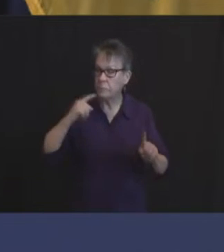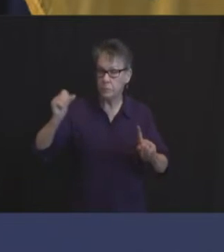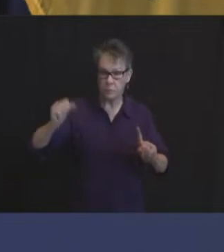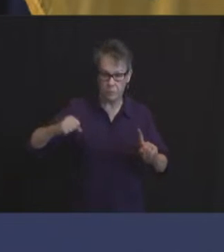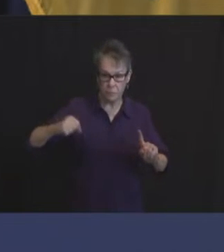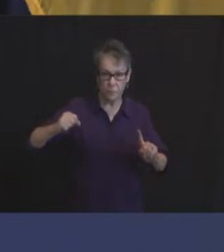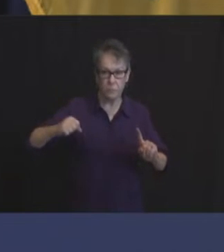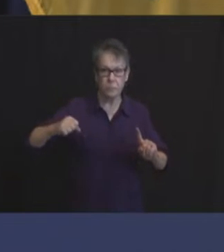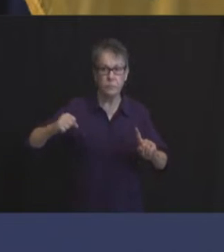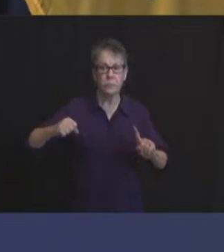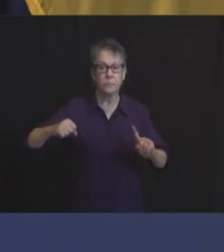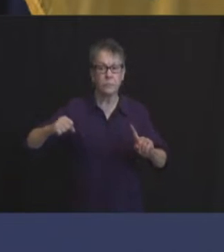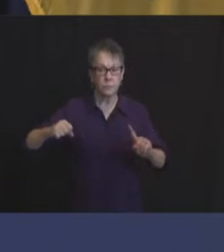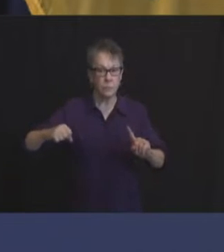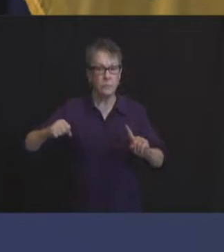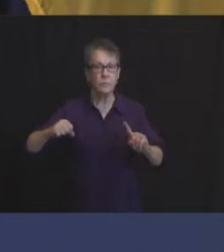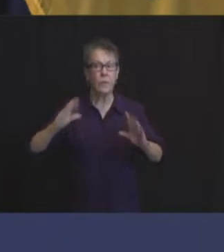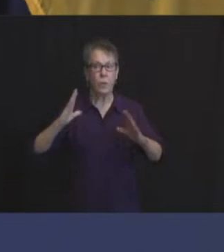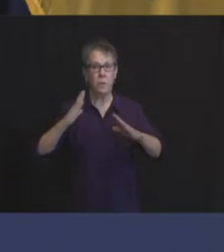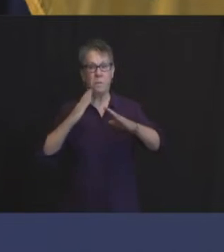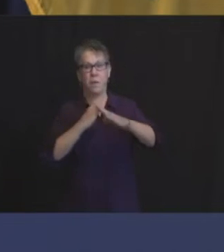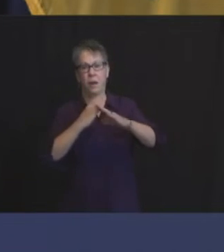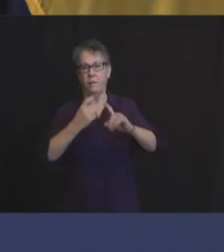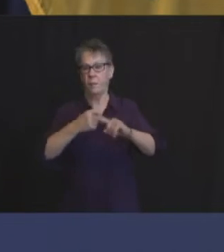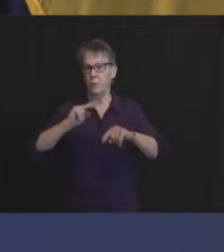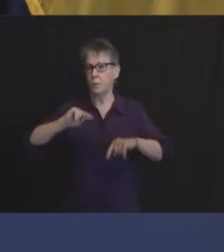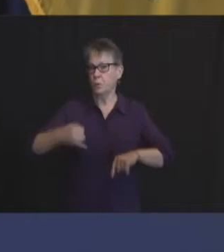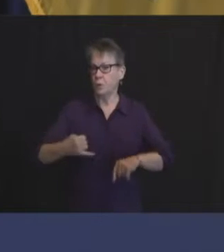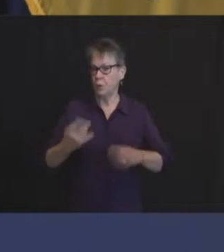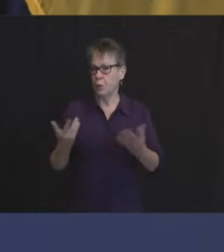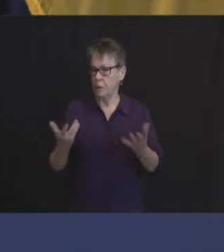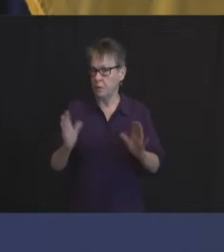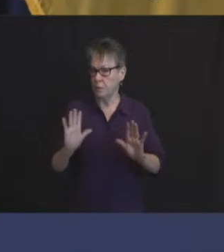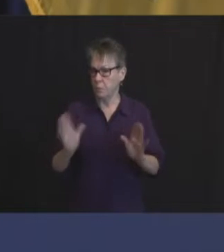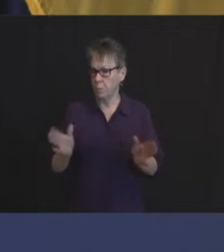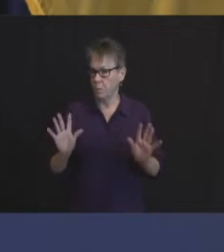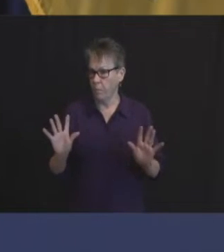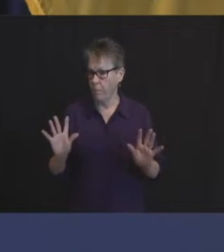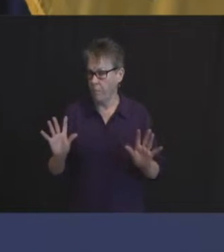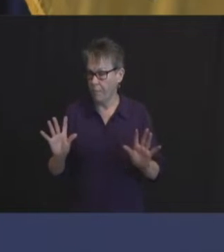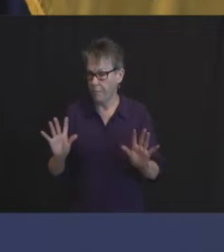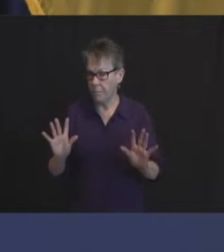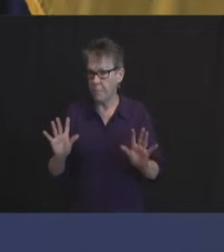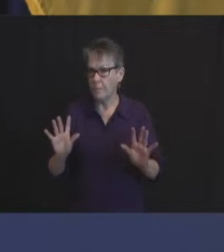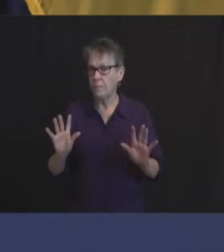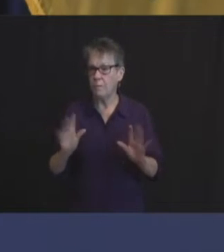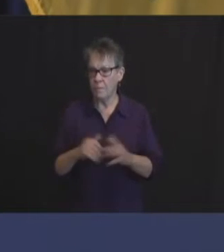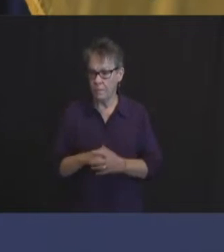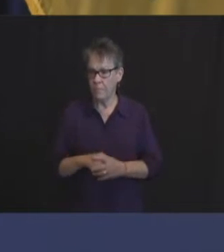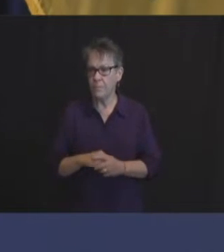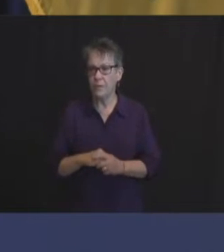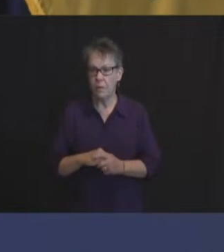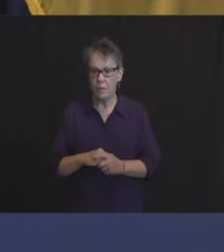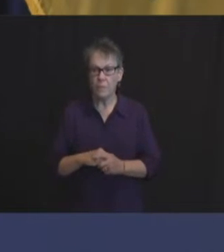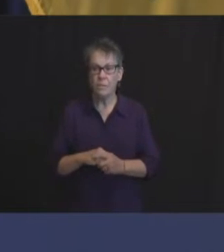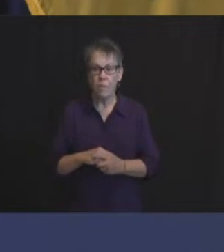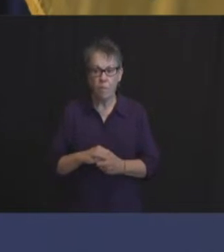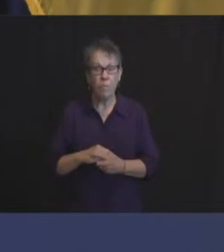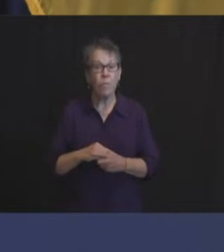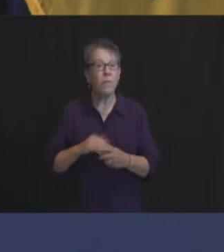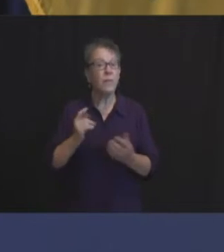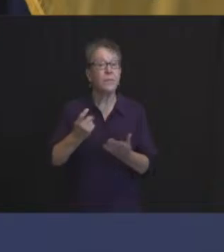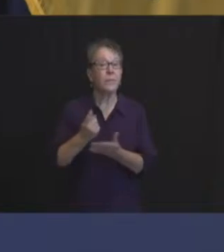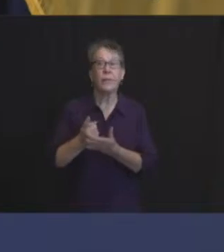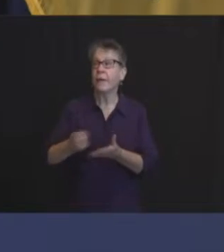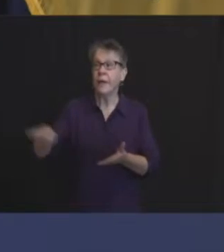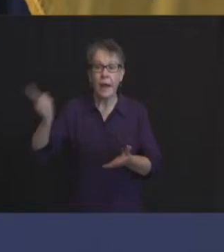been arrested from New Jersey from the Capitol from last week. Are you aware, Pat? Jared, Paramel? Not at this time. Not that we're aware of.